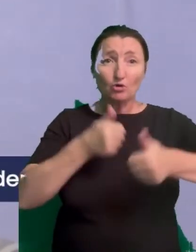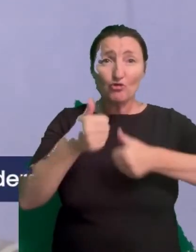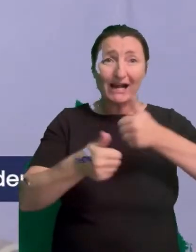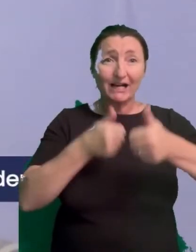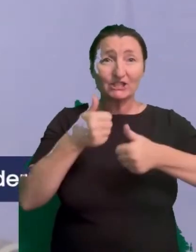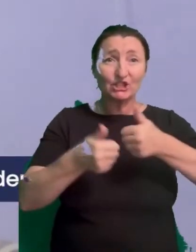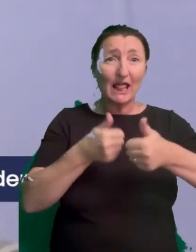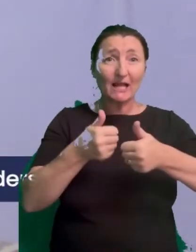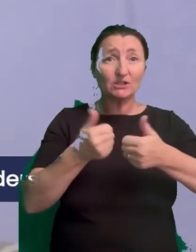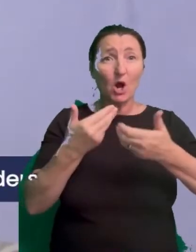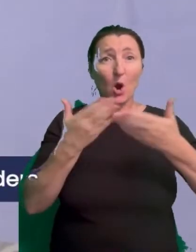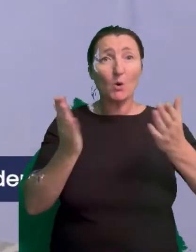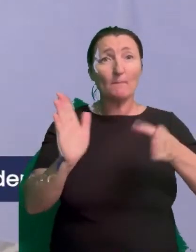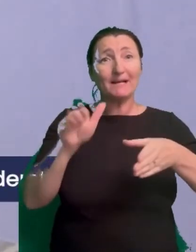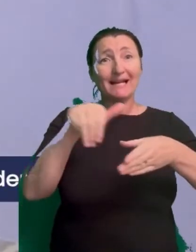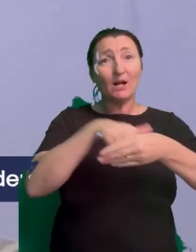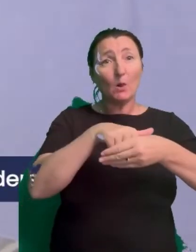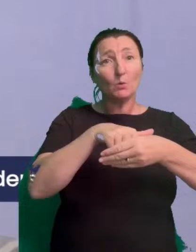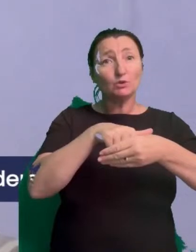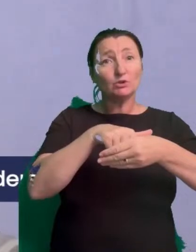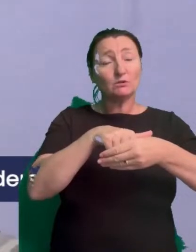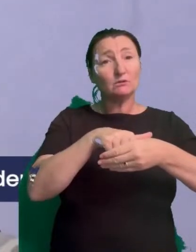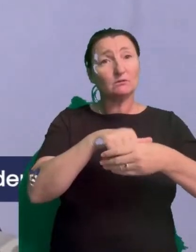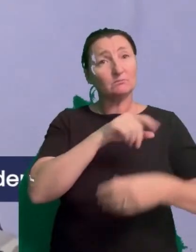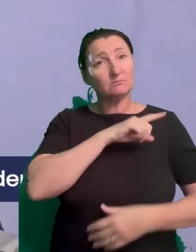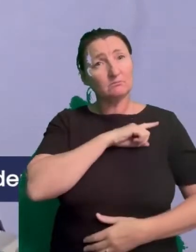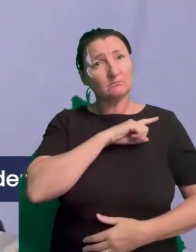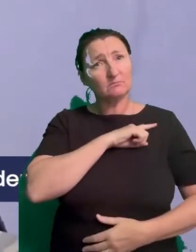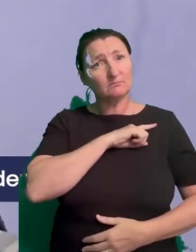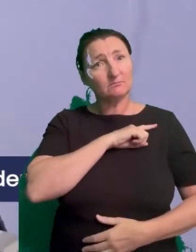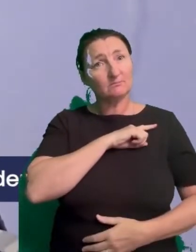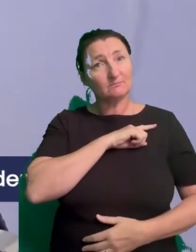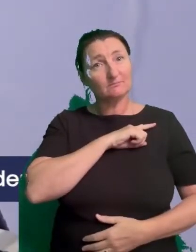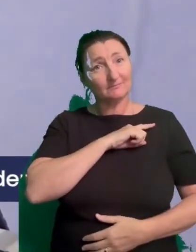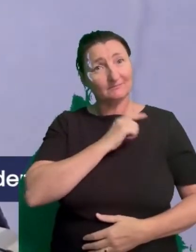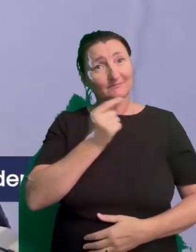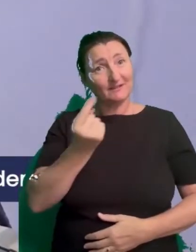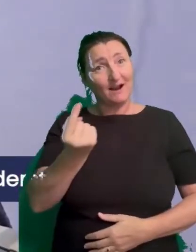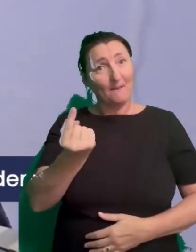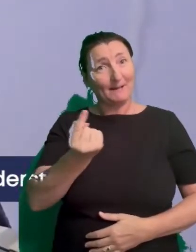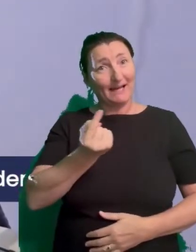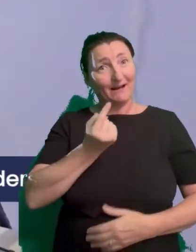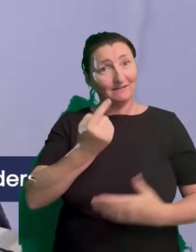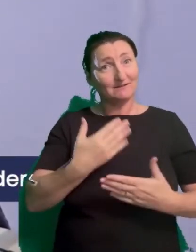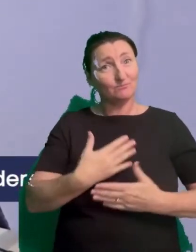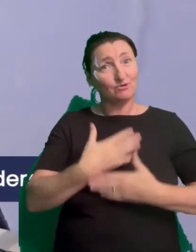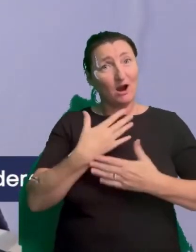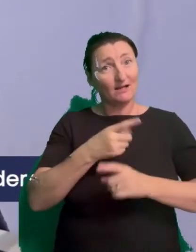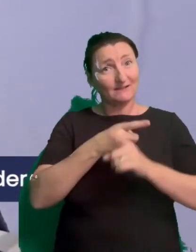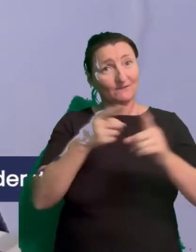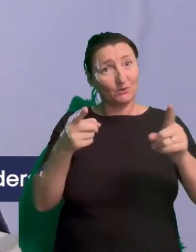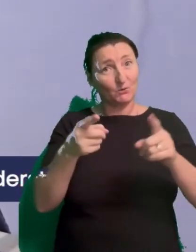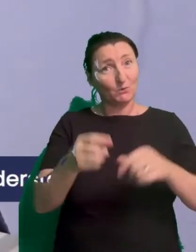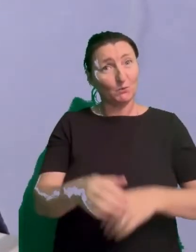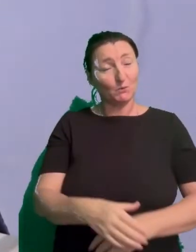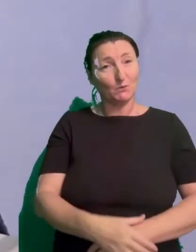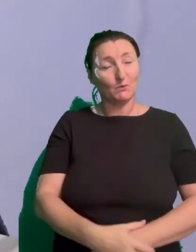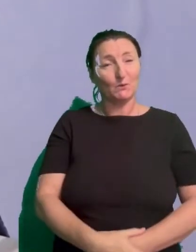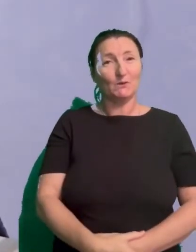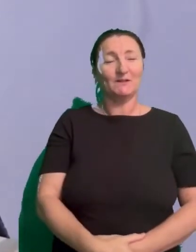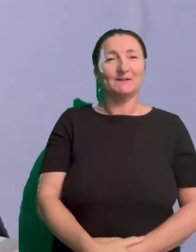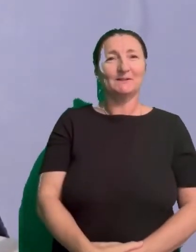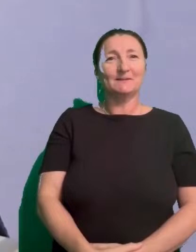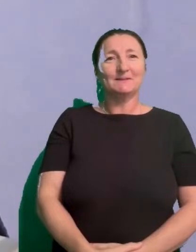have some surprises installed, because you will understand